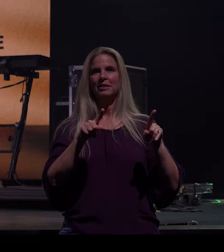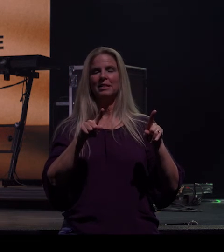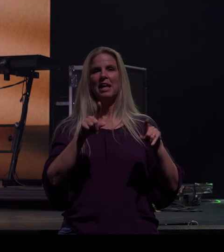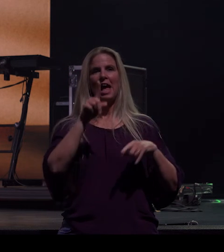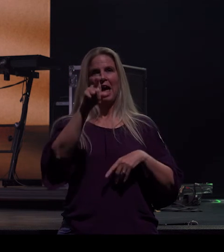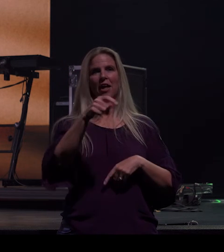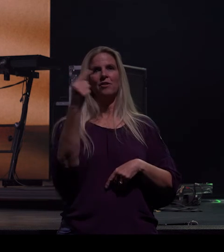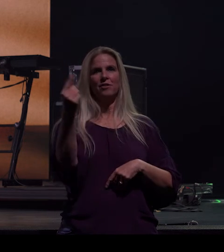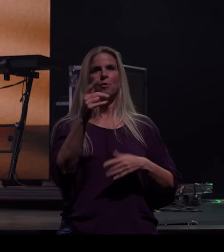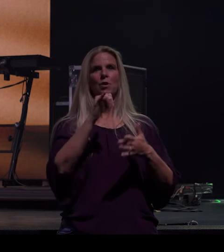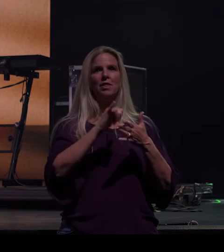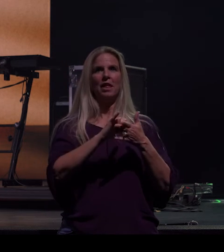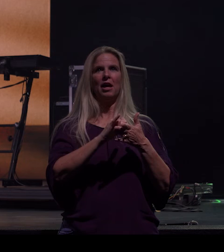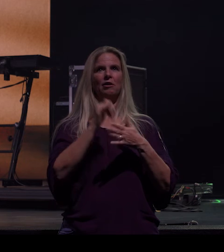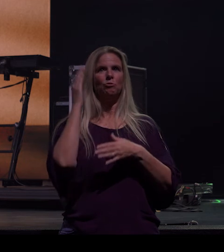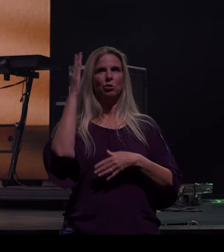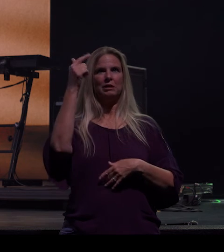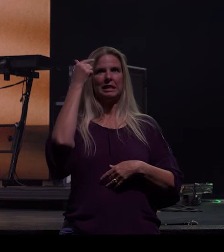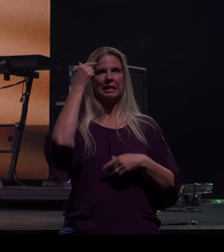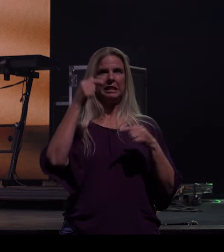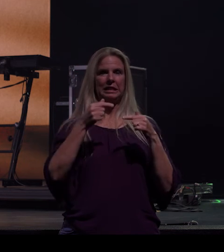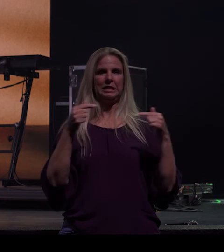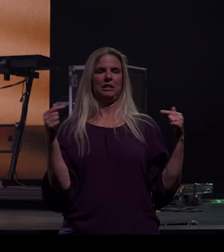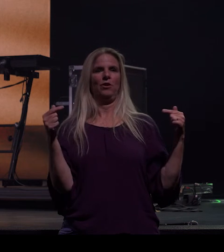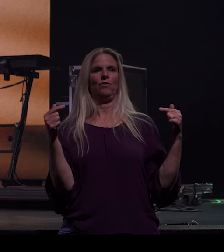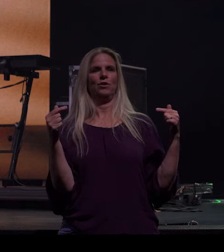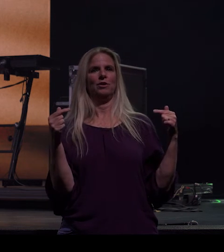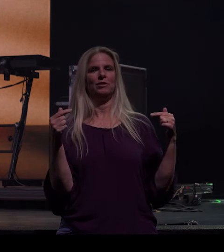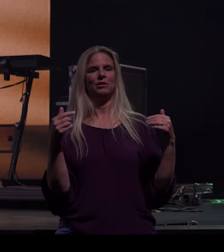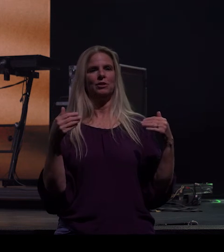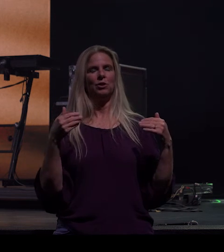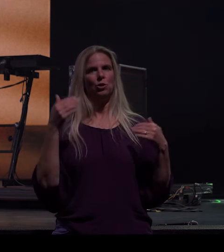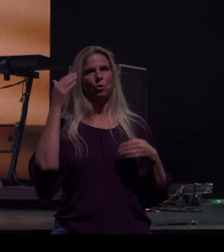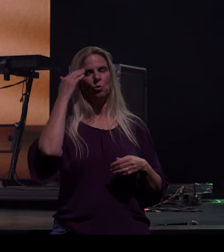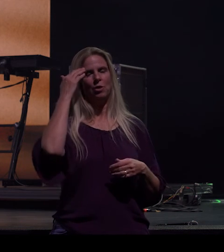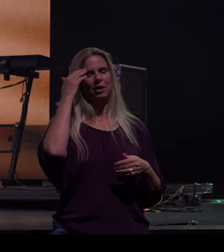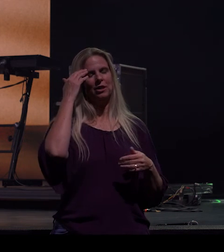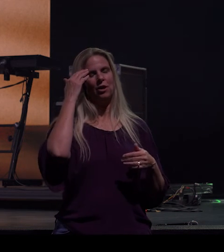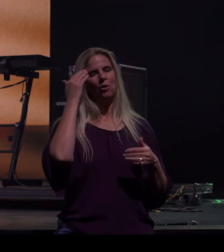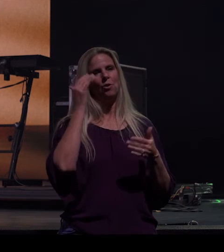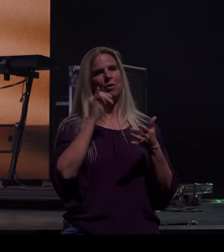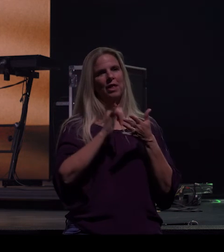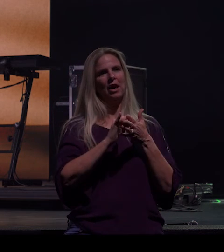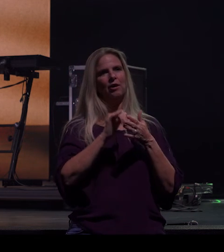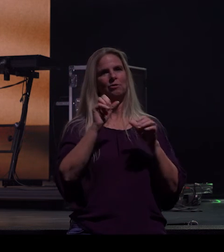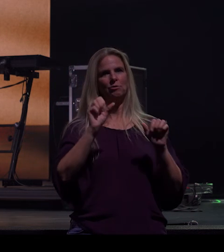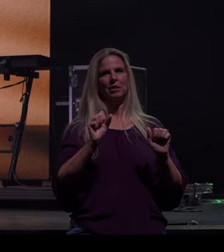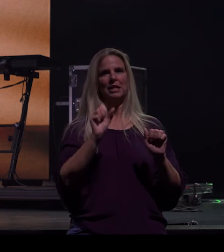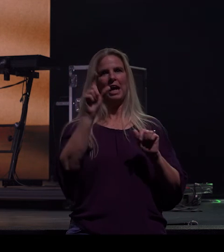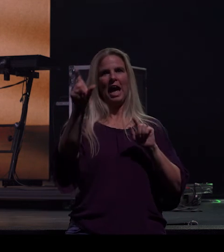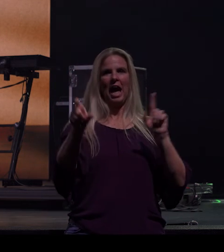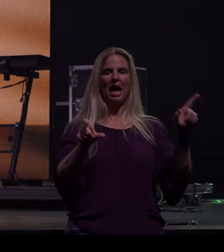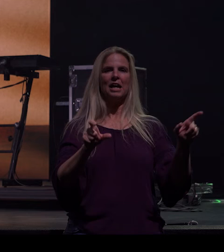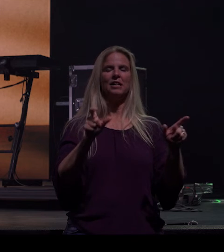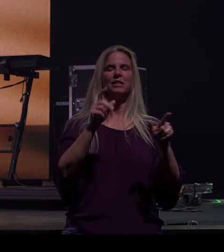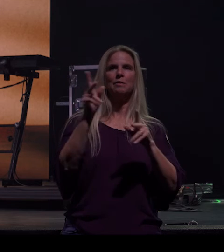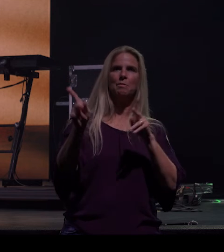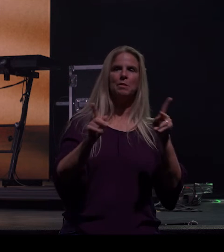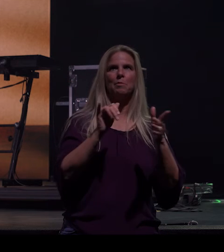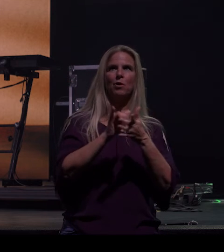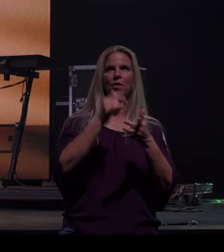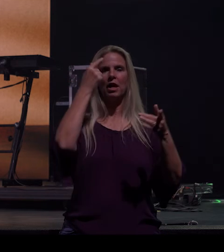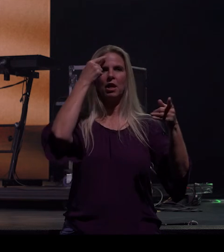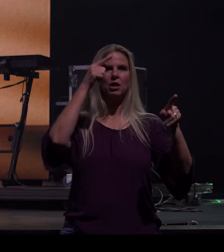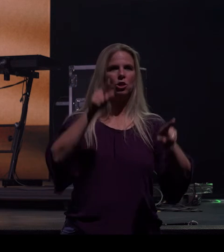why. We have a tendency just to go to people that we know align with what we're already thinking. It's a human